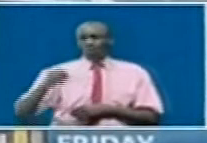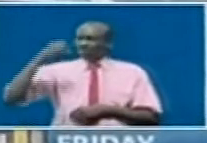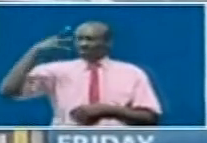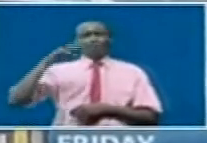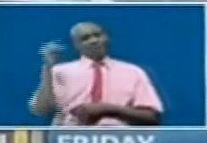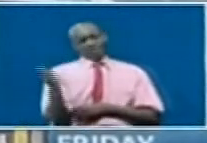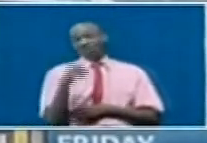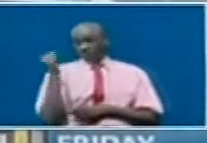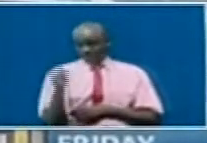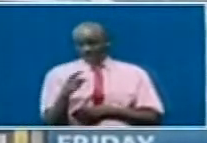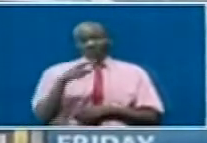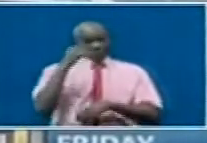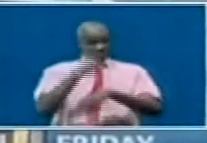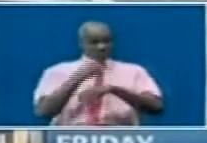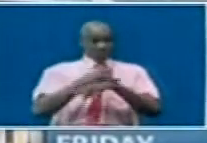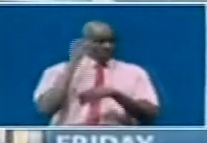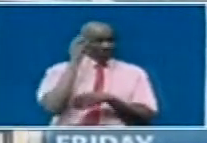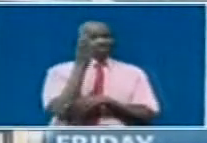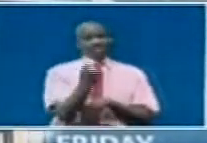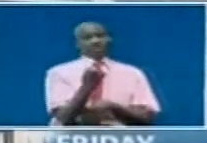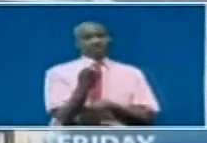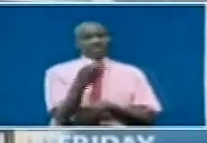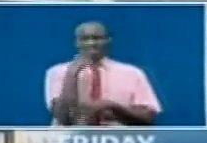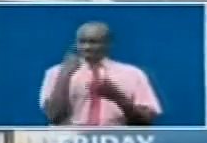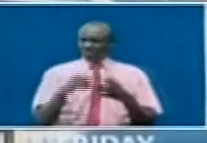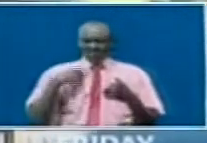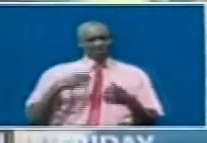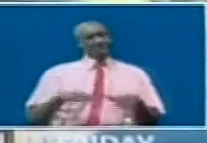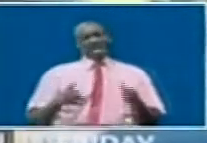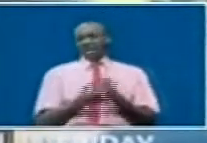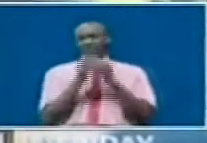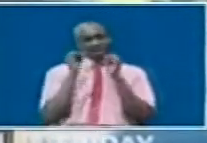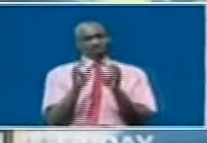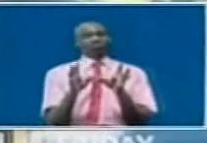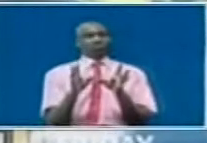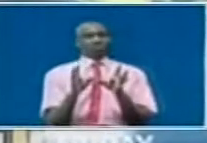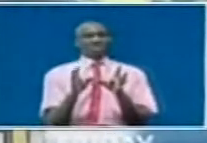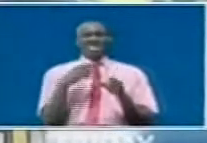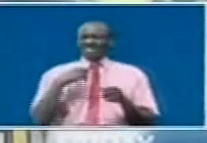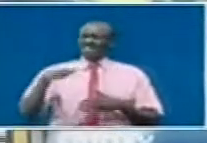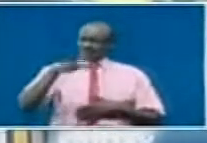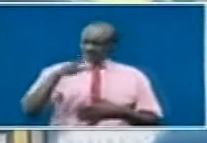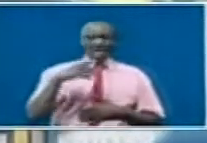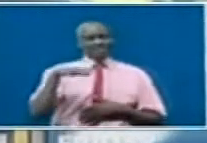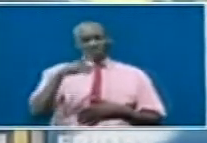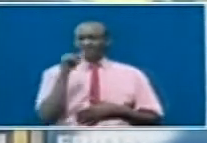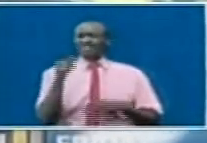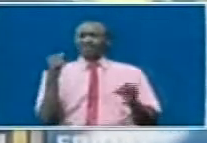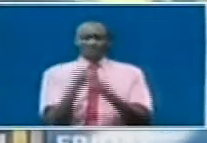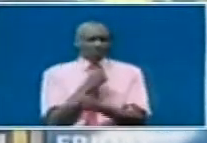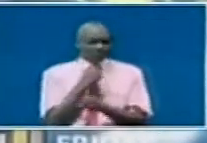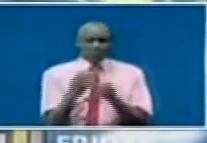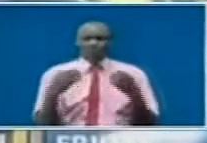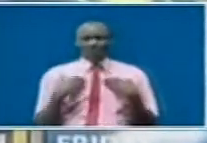monthly for the institution of higher learning. This was not sustainable. We're operating in an environment whereby you cannot